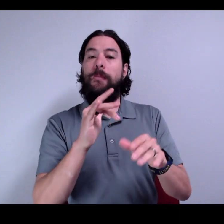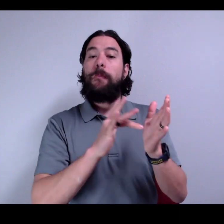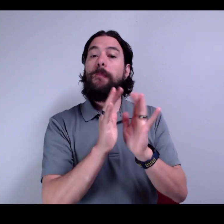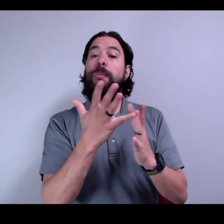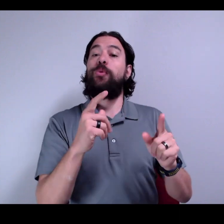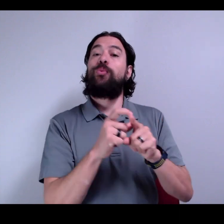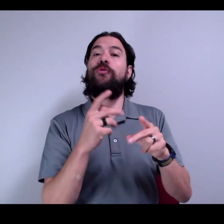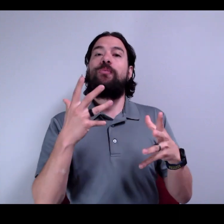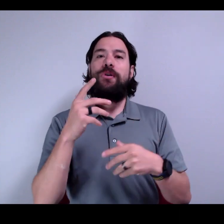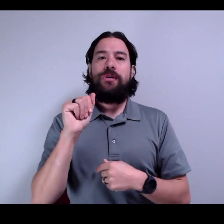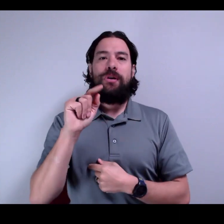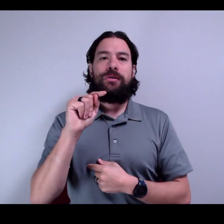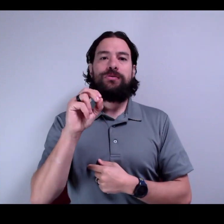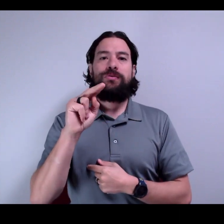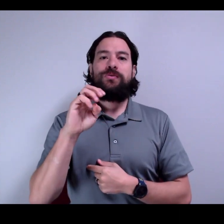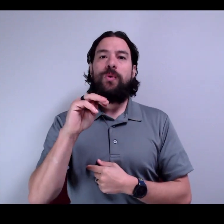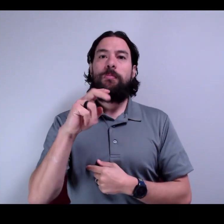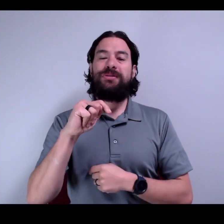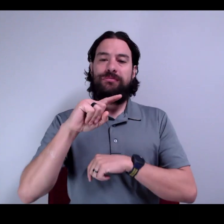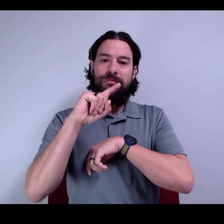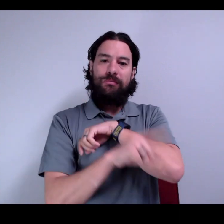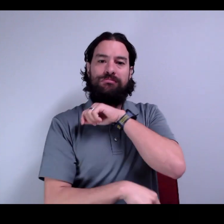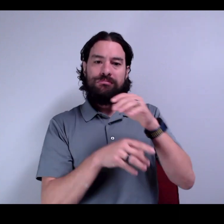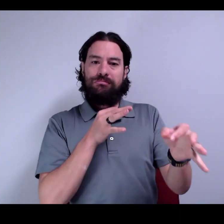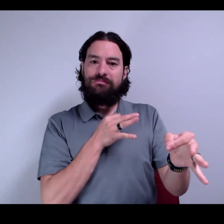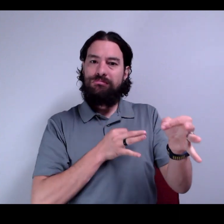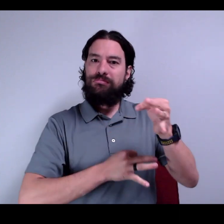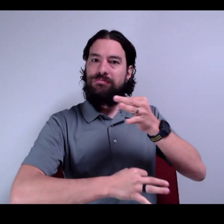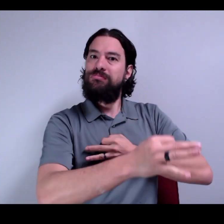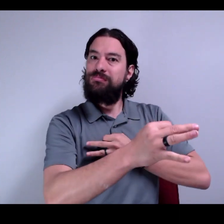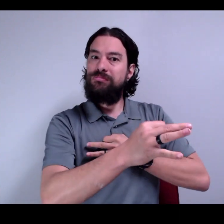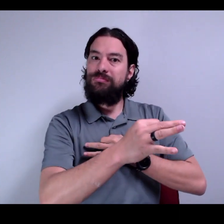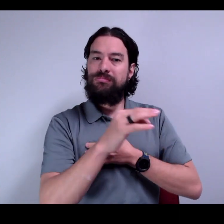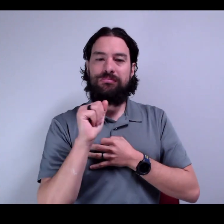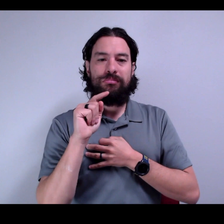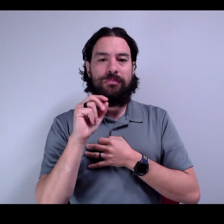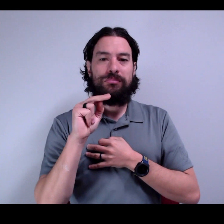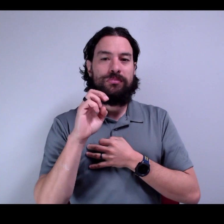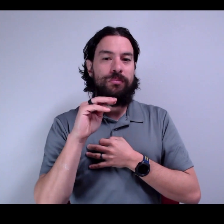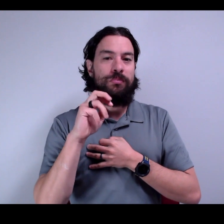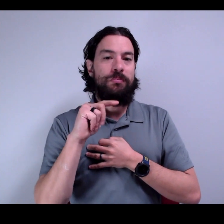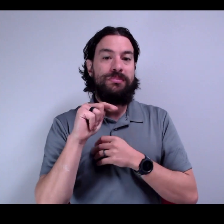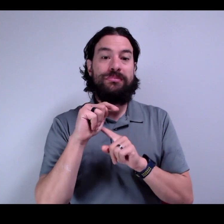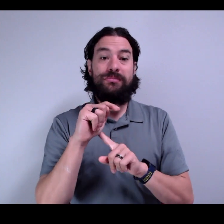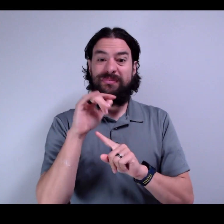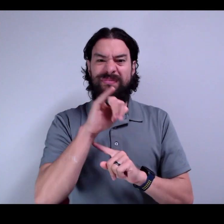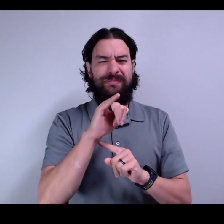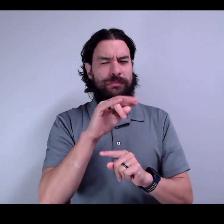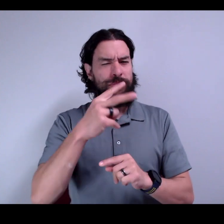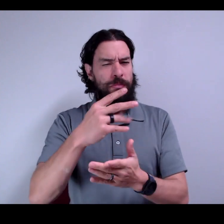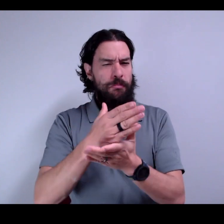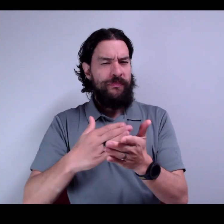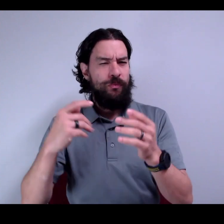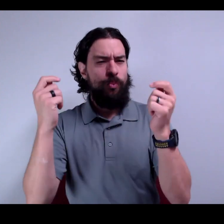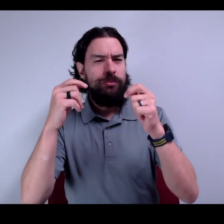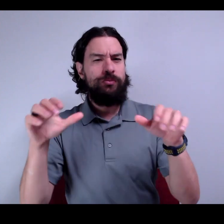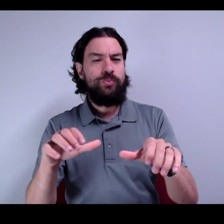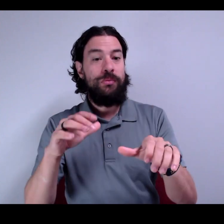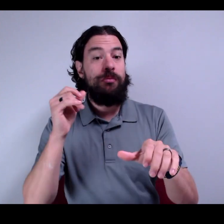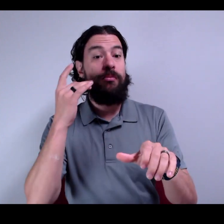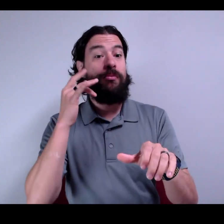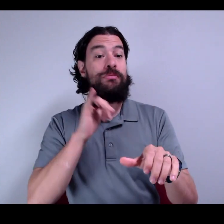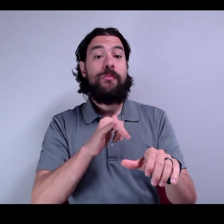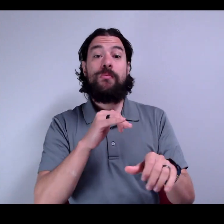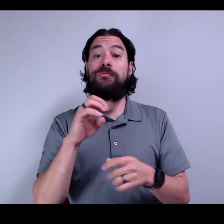this is atonement, which means to cover over someone's debt. But there's a second part to this ritual. Remember, evil